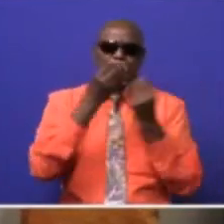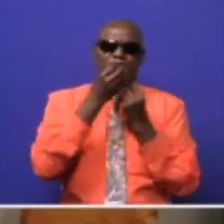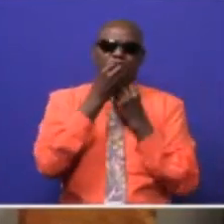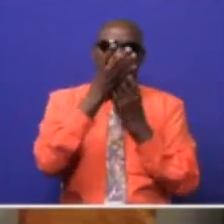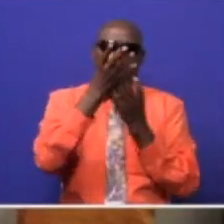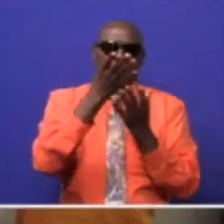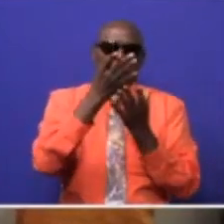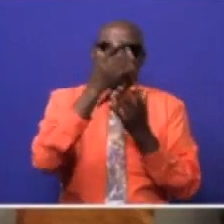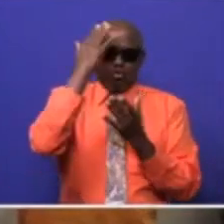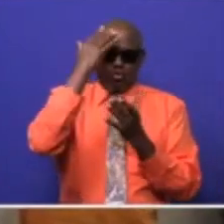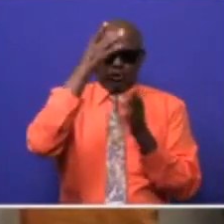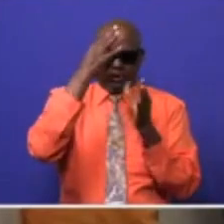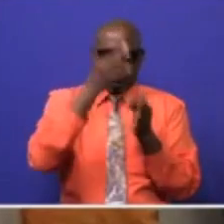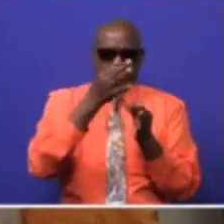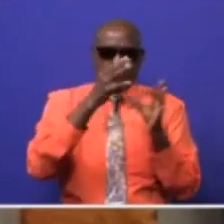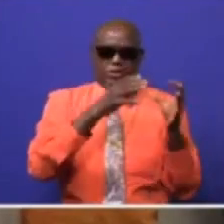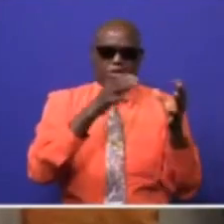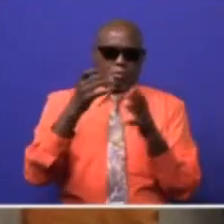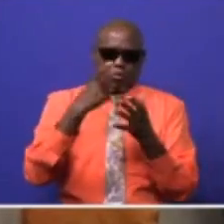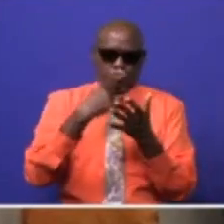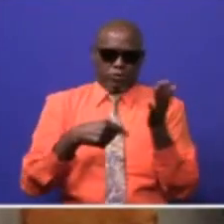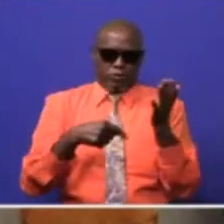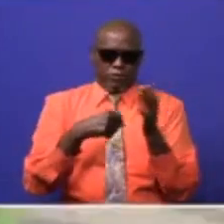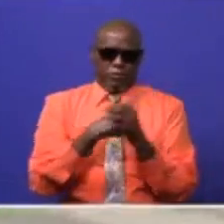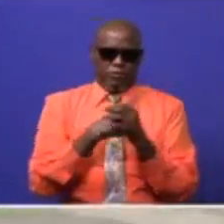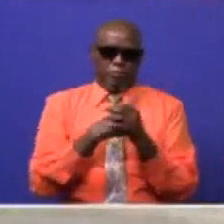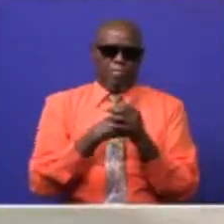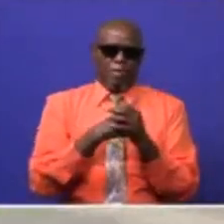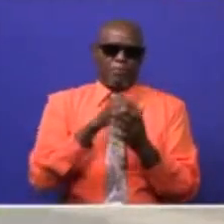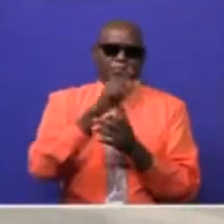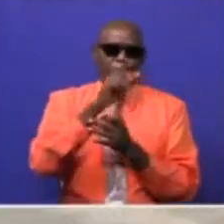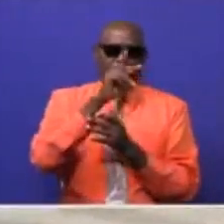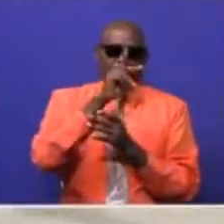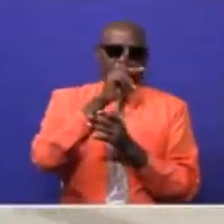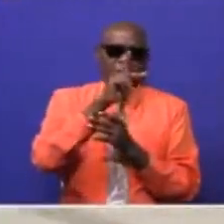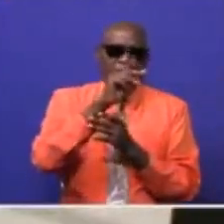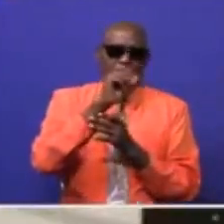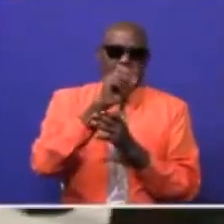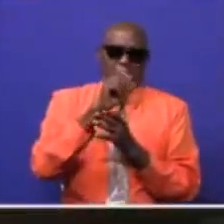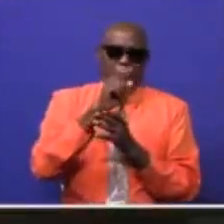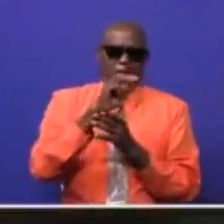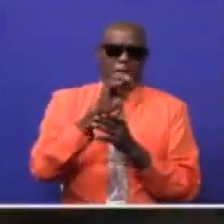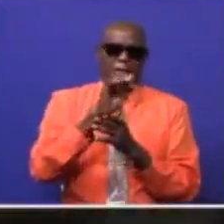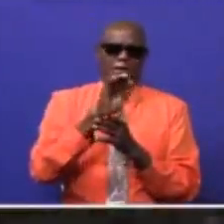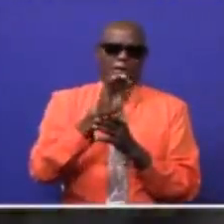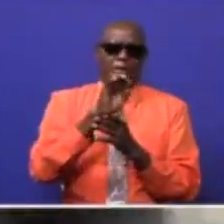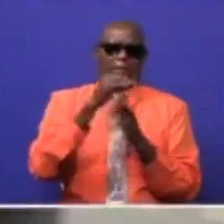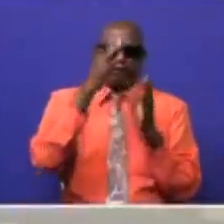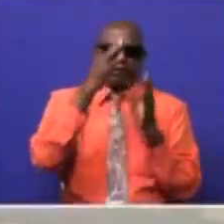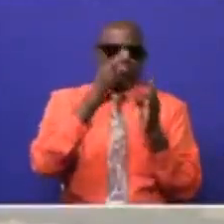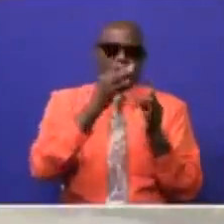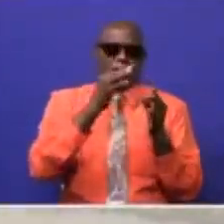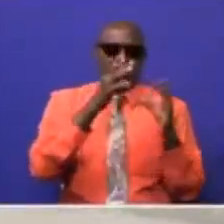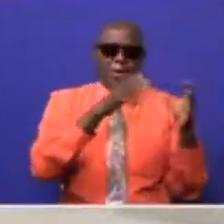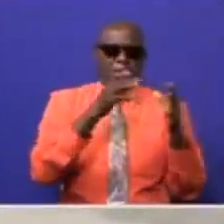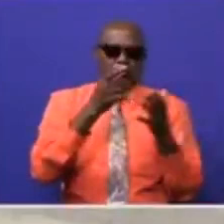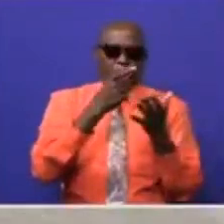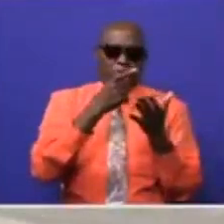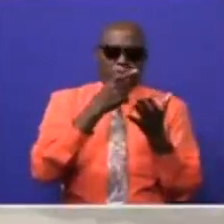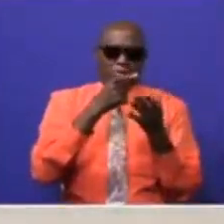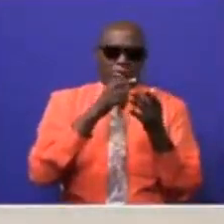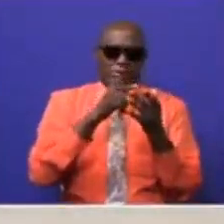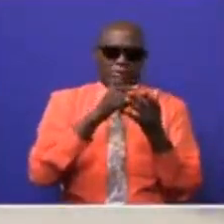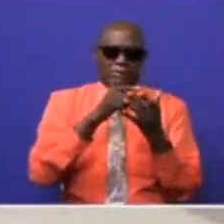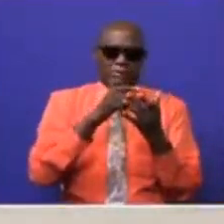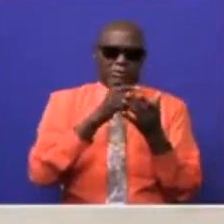decision ya chama. Mbarire dismissed Khalende's declaration as the party's secretary general, terming it was unlawful and against